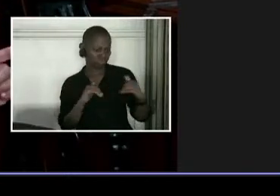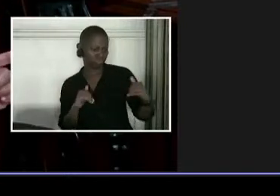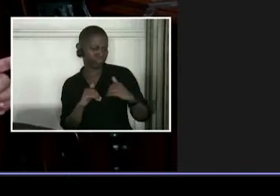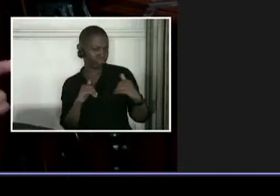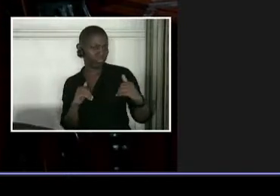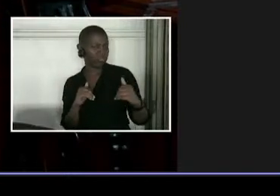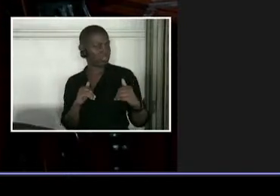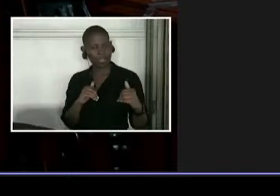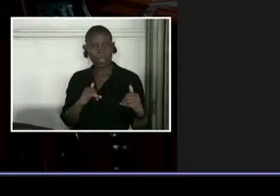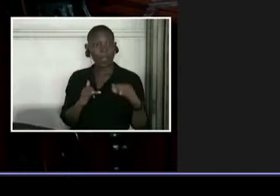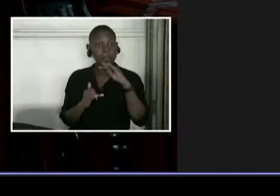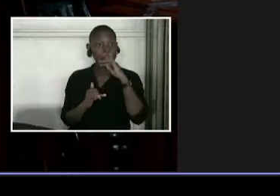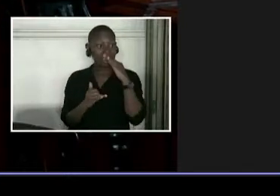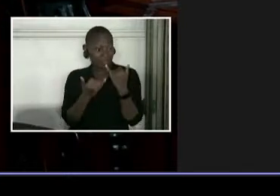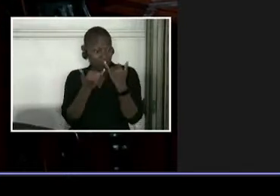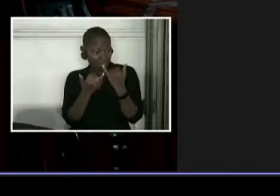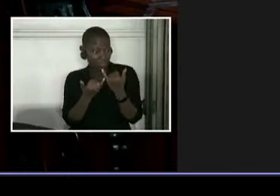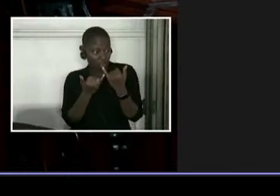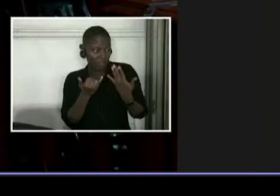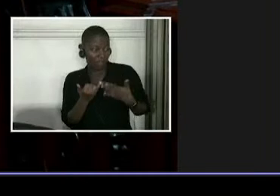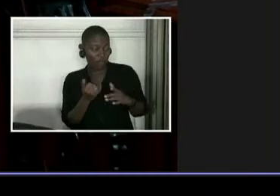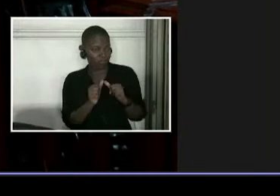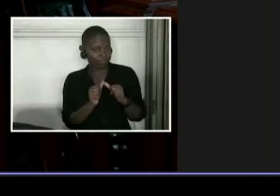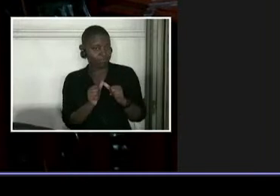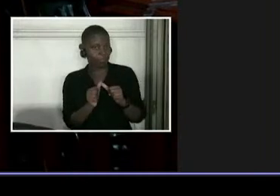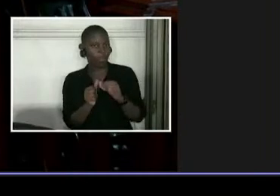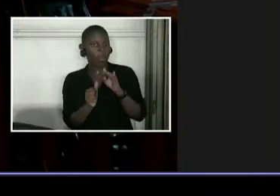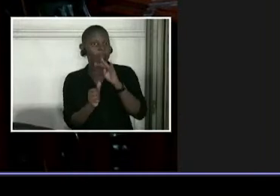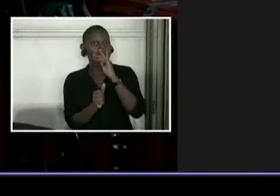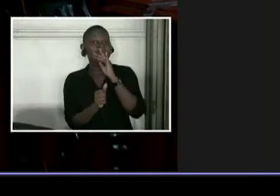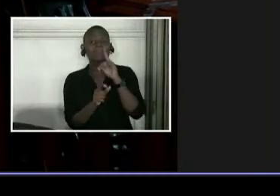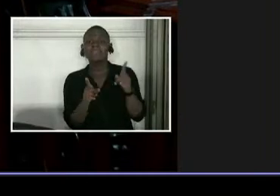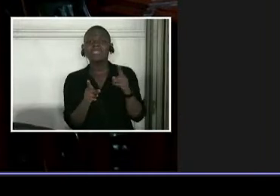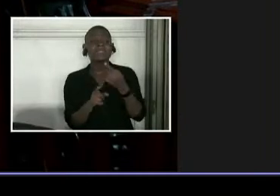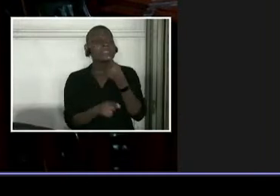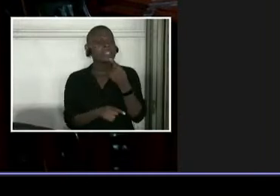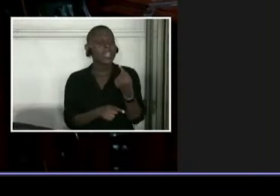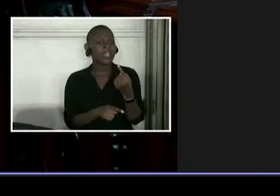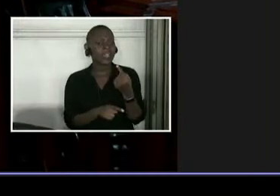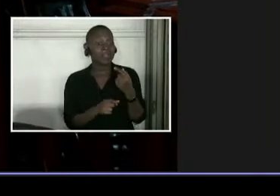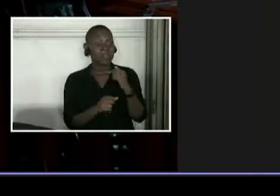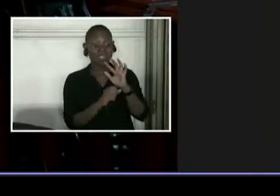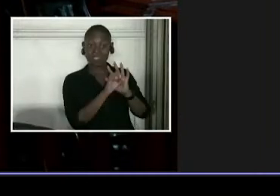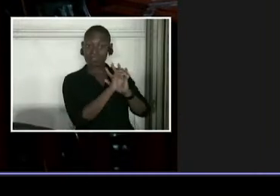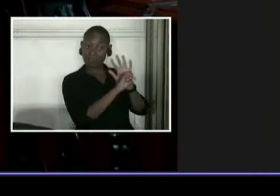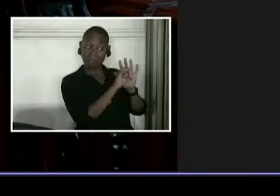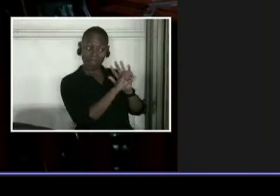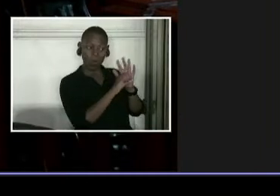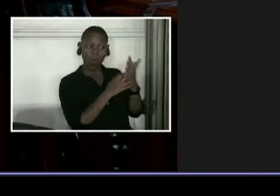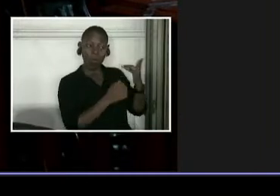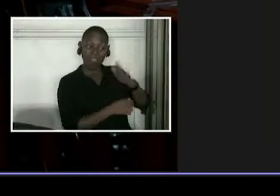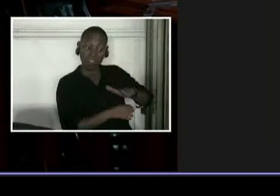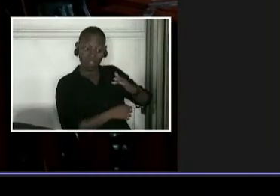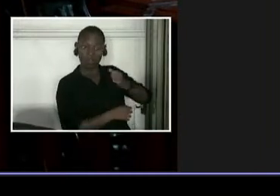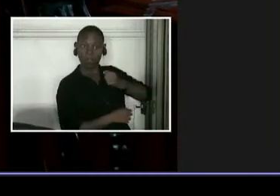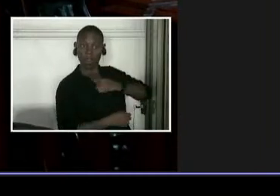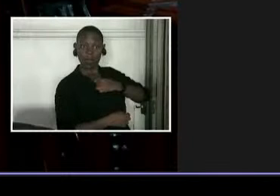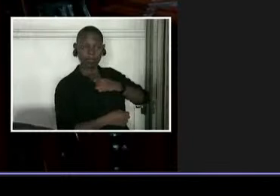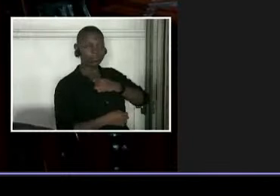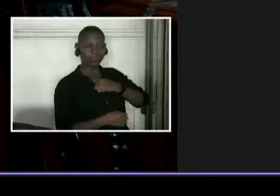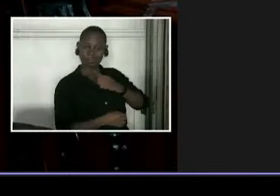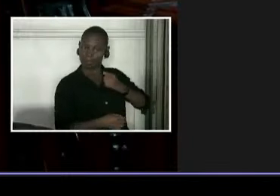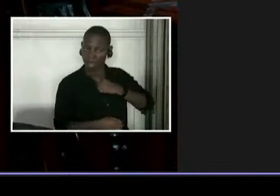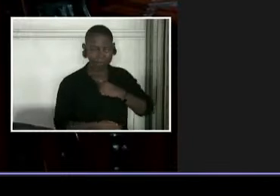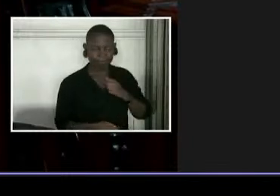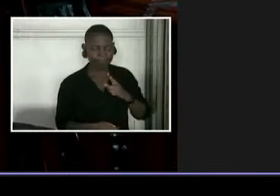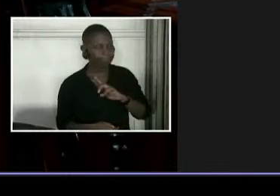recently spoken about those who say, not in our backyards. We are not making up stories when we state that our grandfathers, fathers,